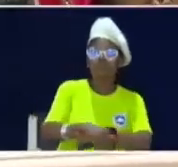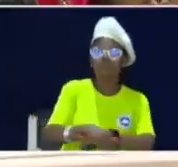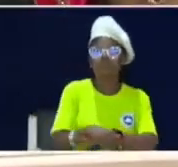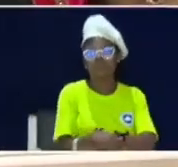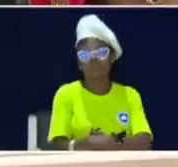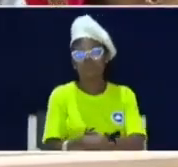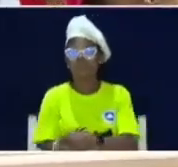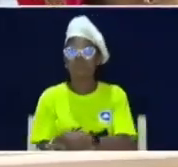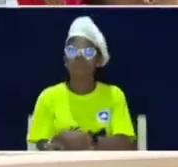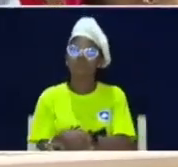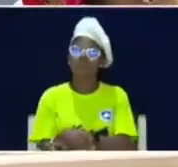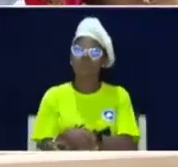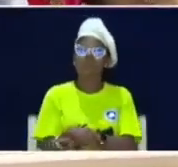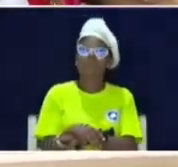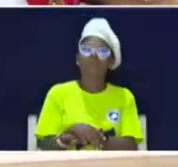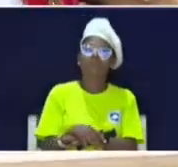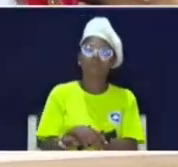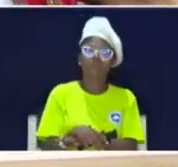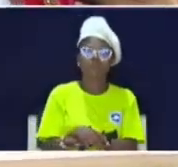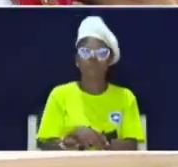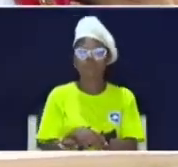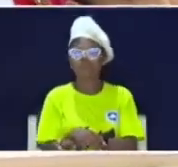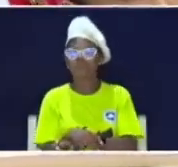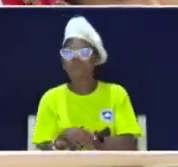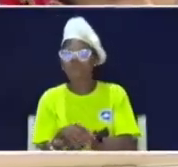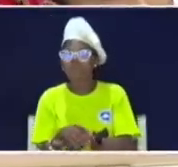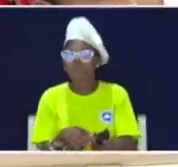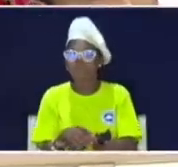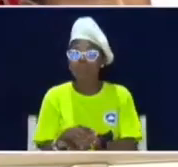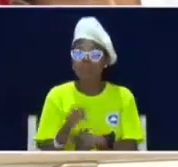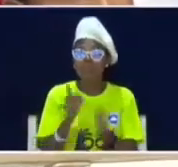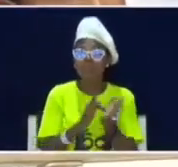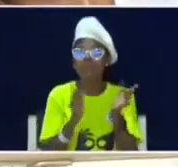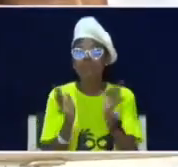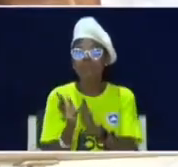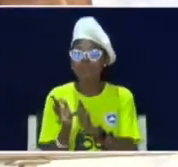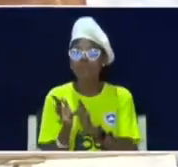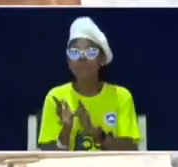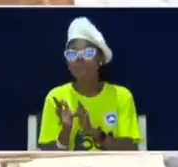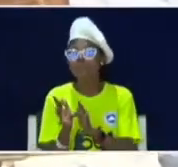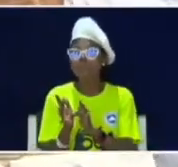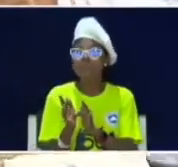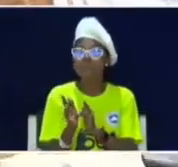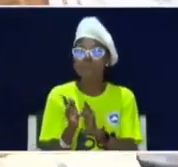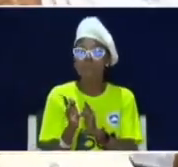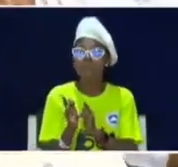Yesu, Mungu de makayo,